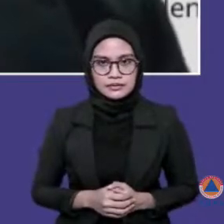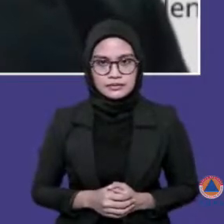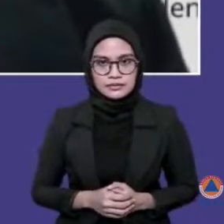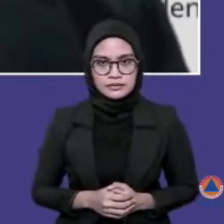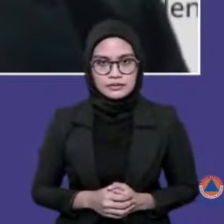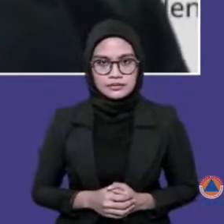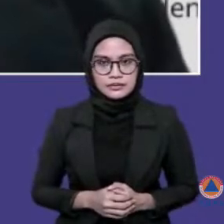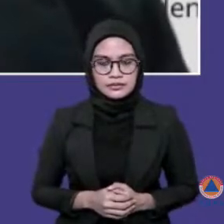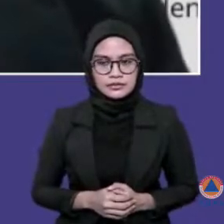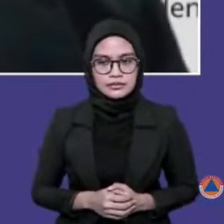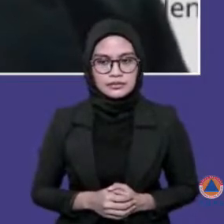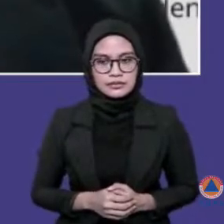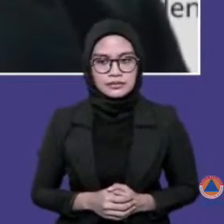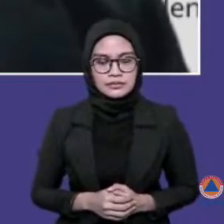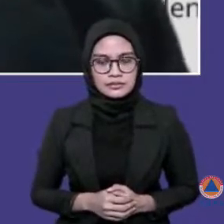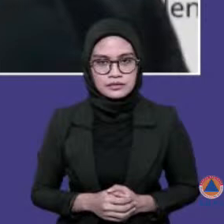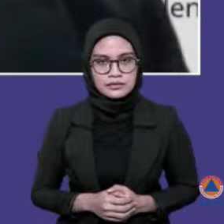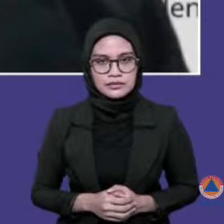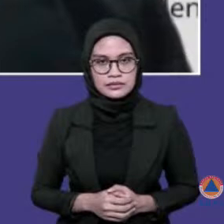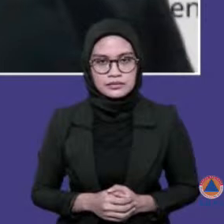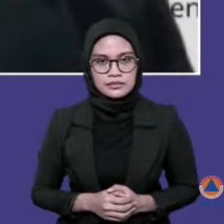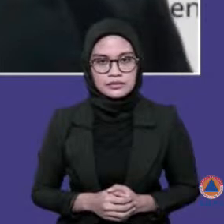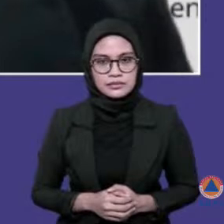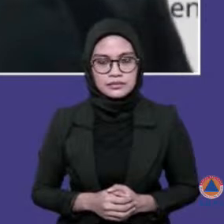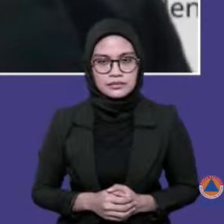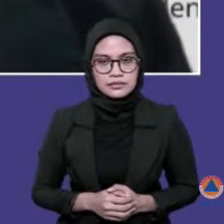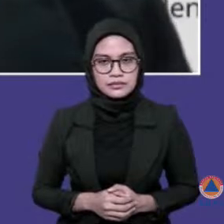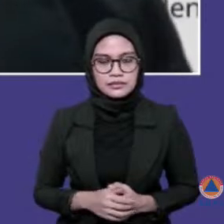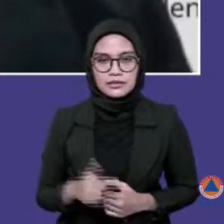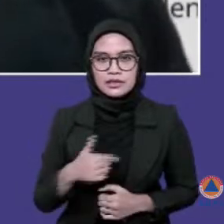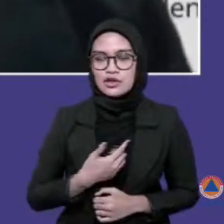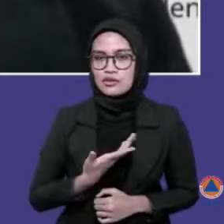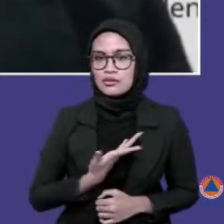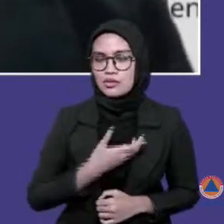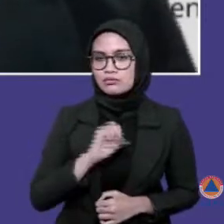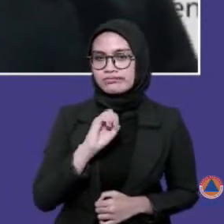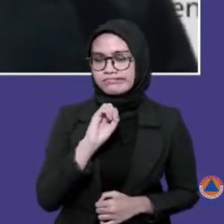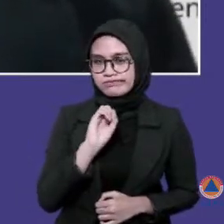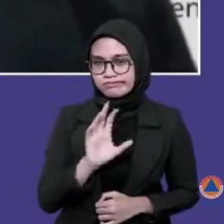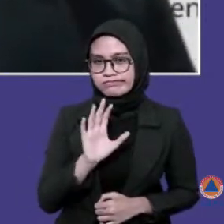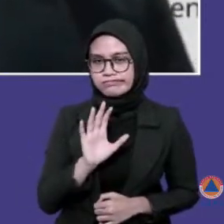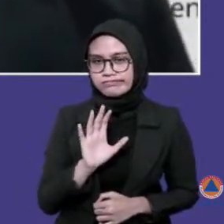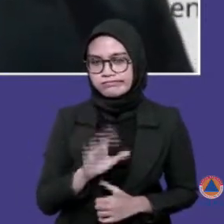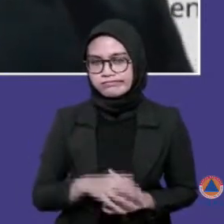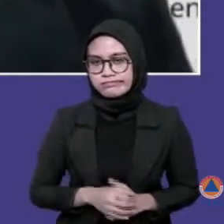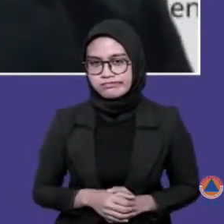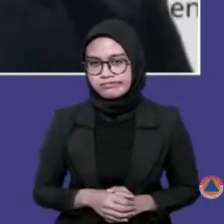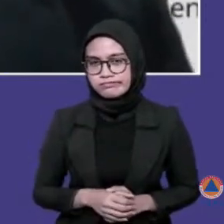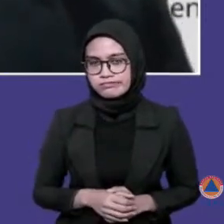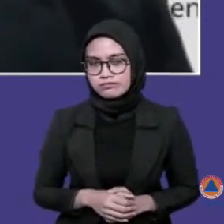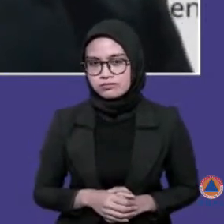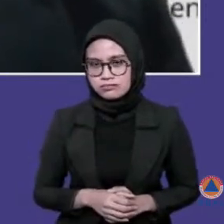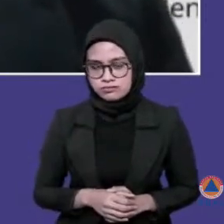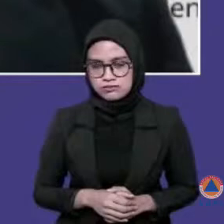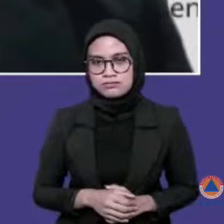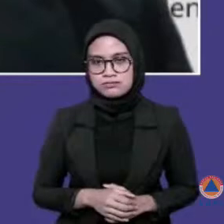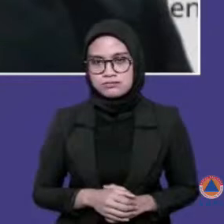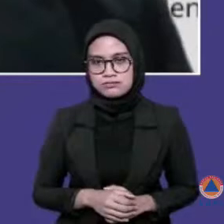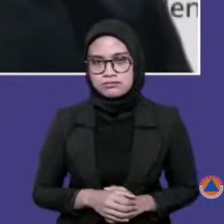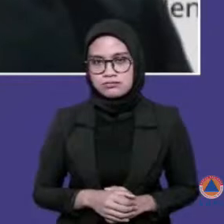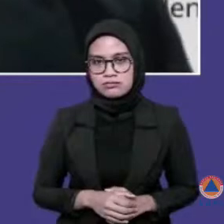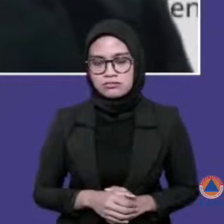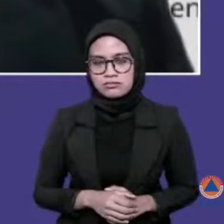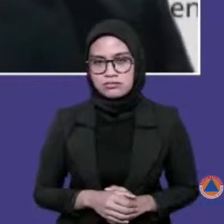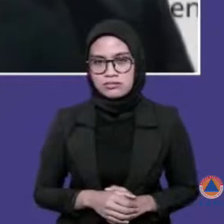And with that, unless there are any more questions, I'd like to thank Professor Wiku for his time yet